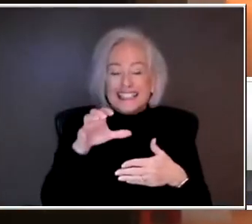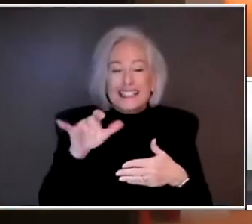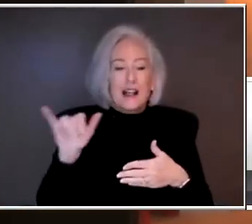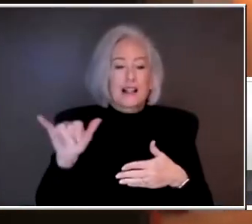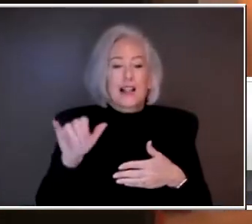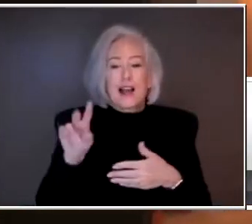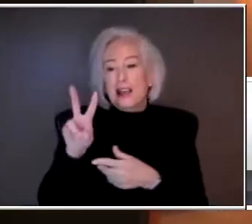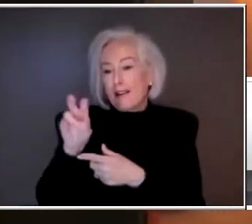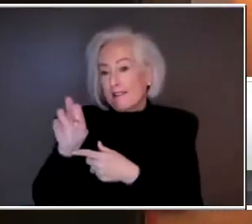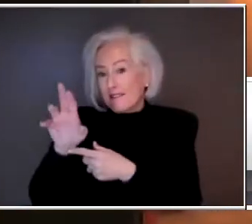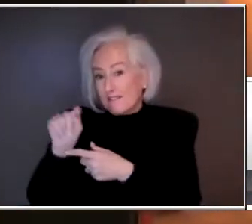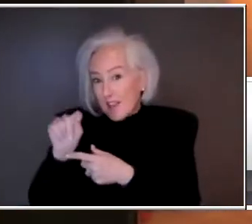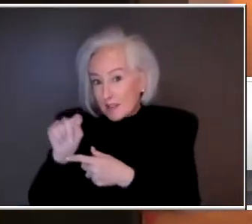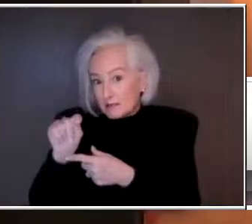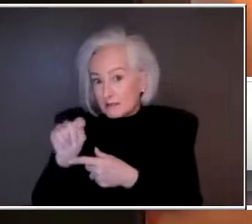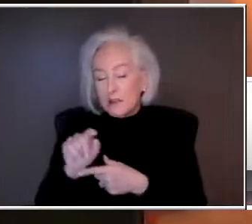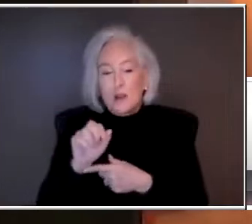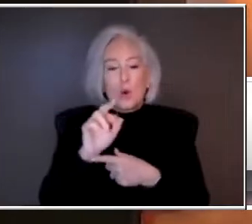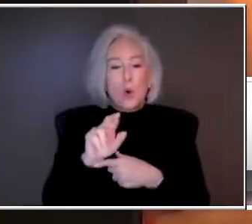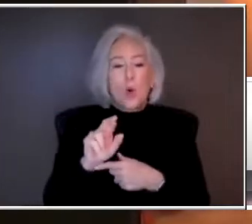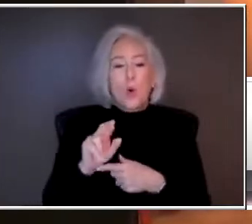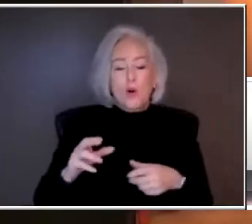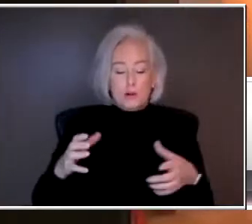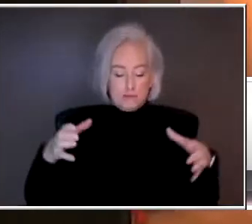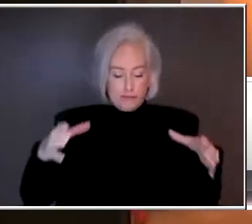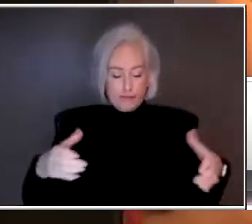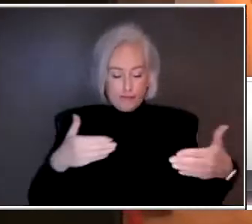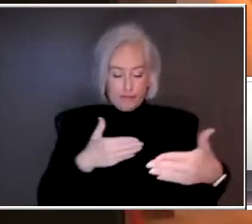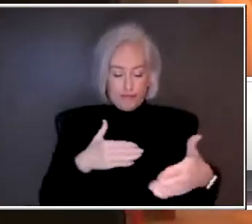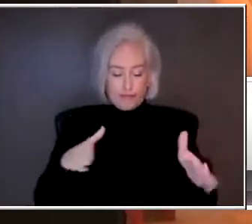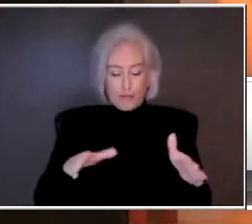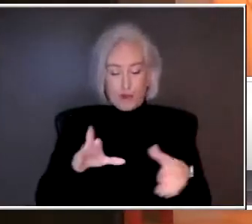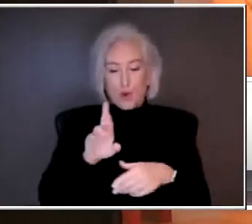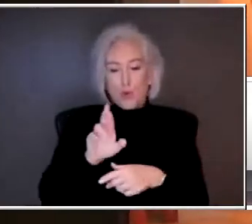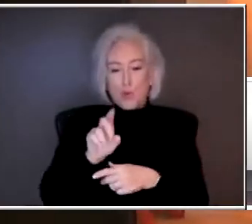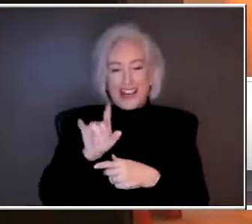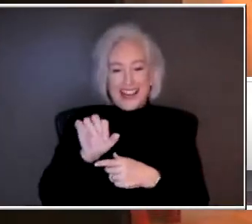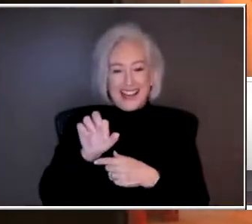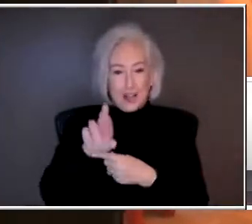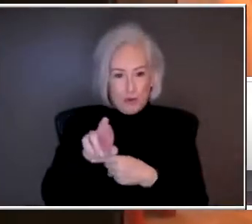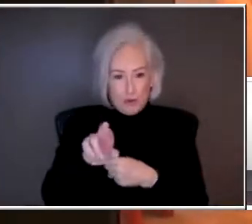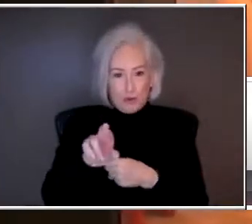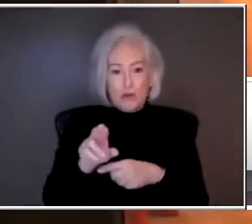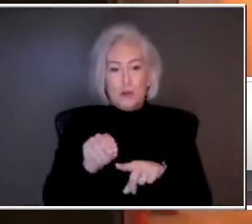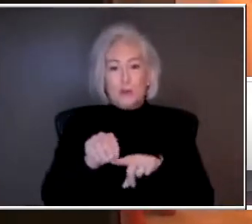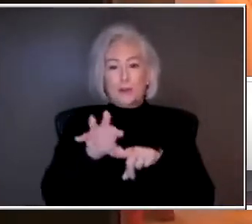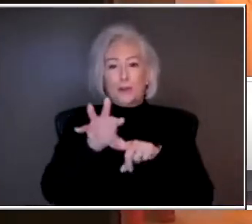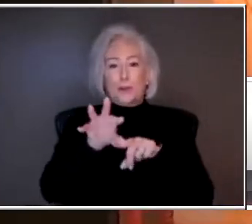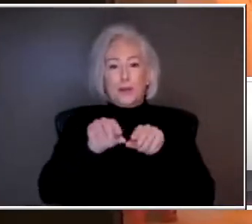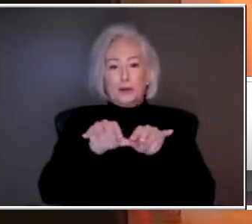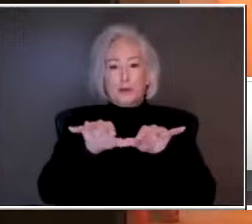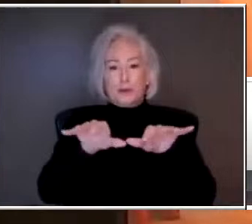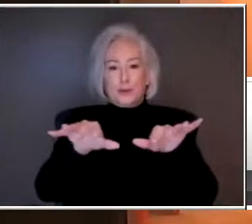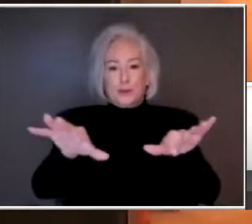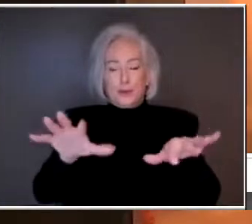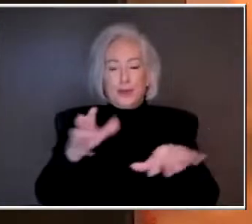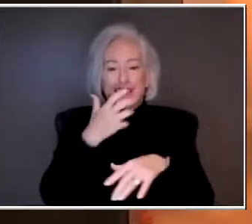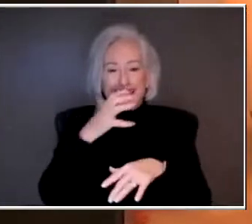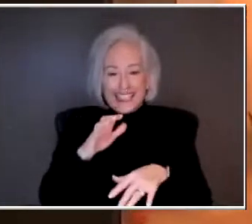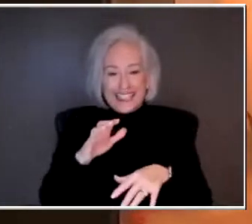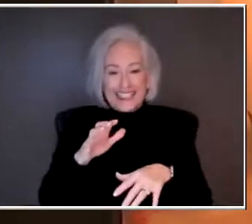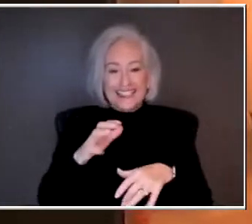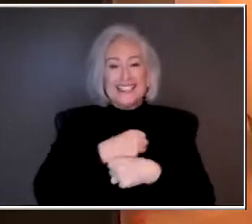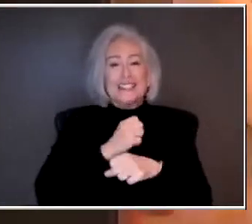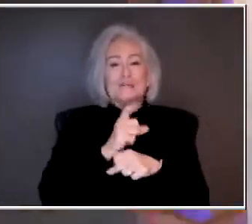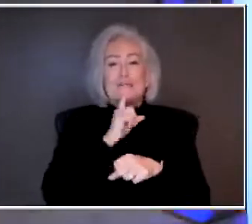but it also, with the added temperature, decreases the moisture to that area of the tree and dries it out faster. Well, let's talk